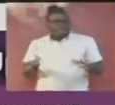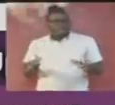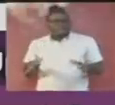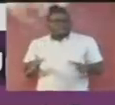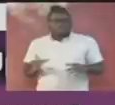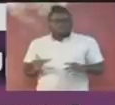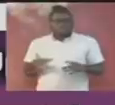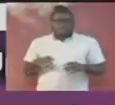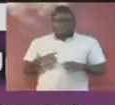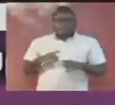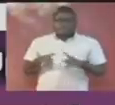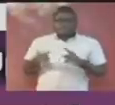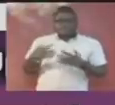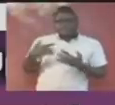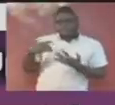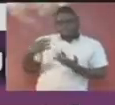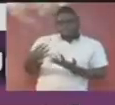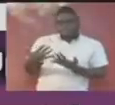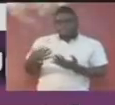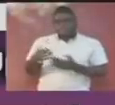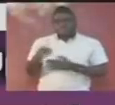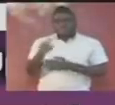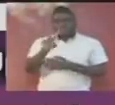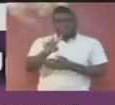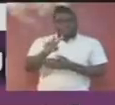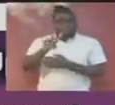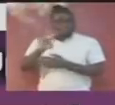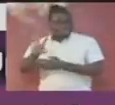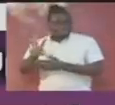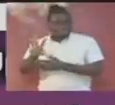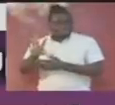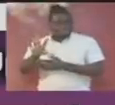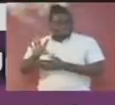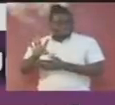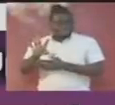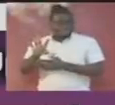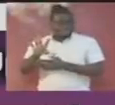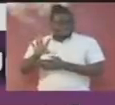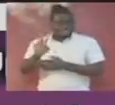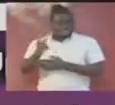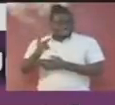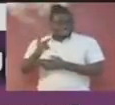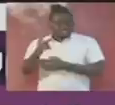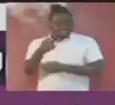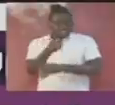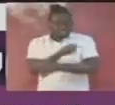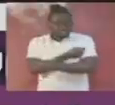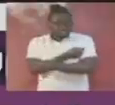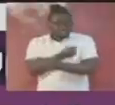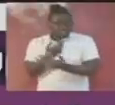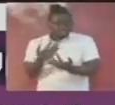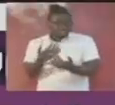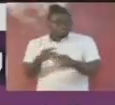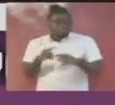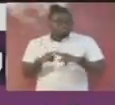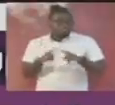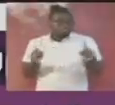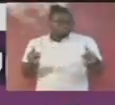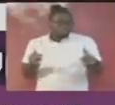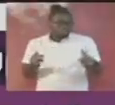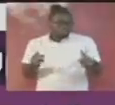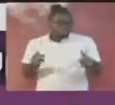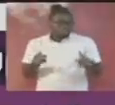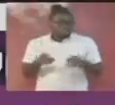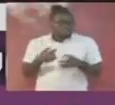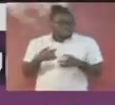on the 25th, and his exemption date to come home is on the 13th. She's asking if, what